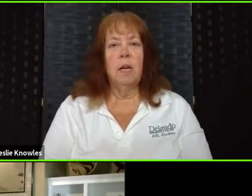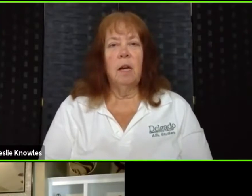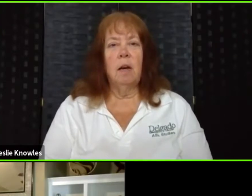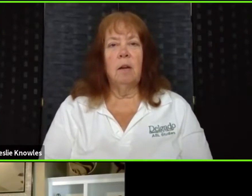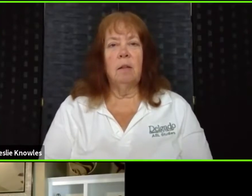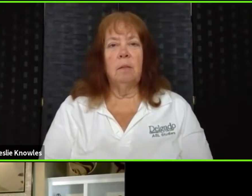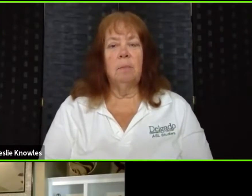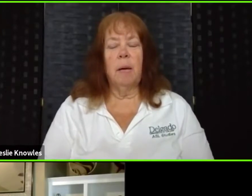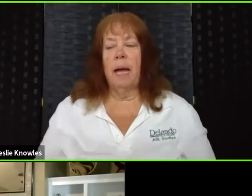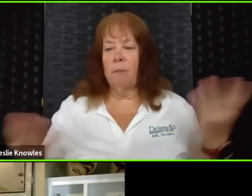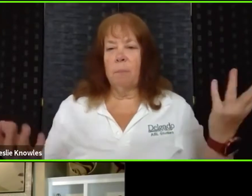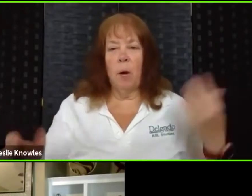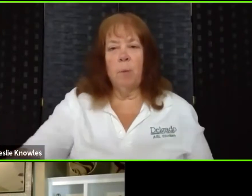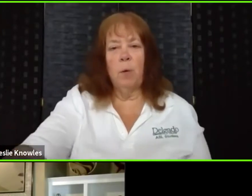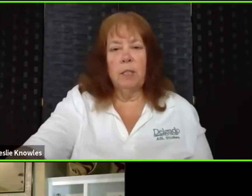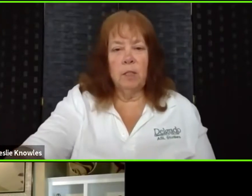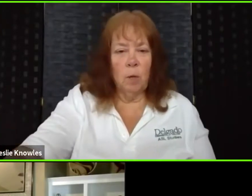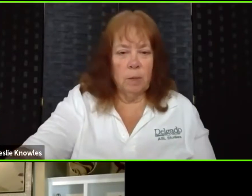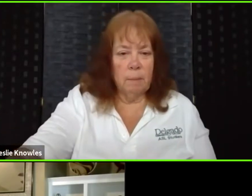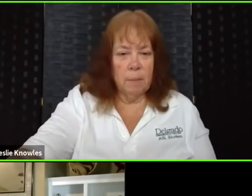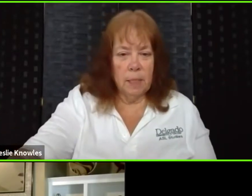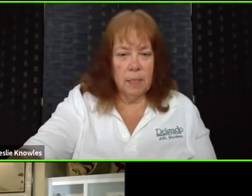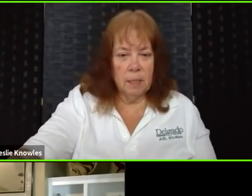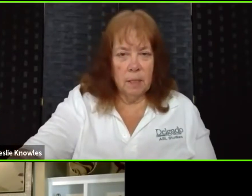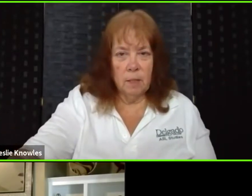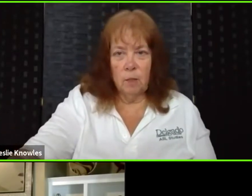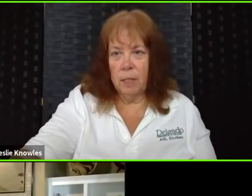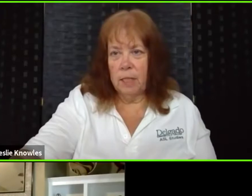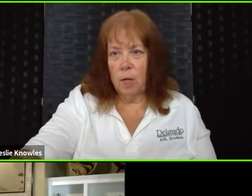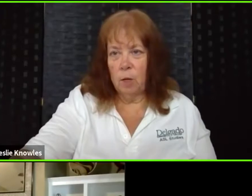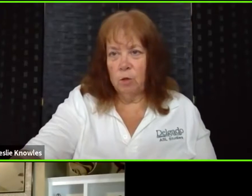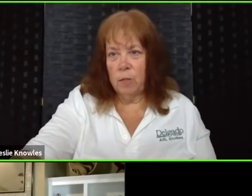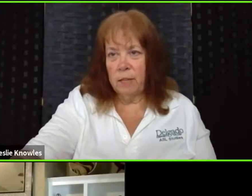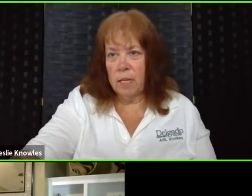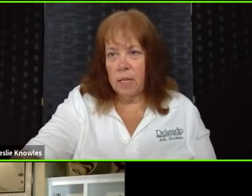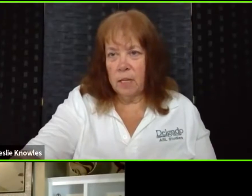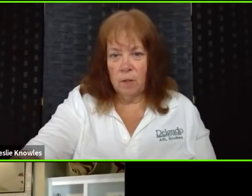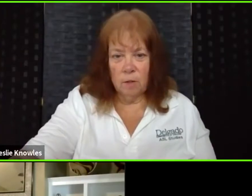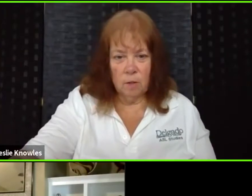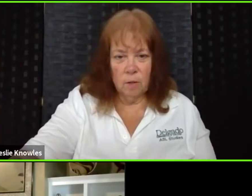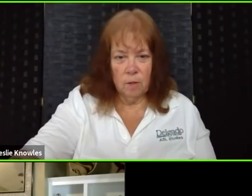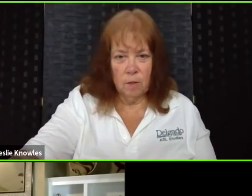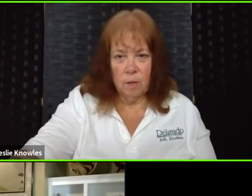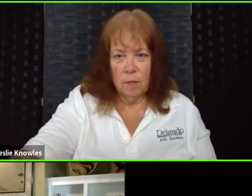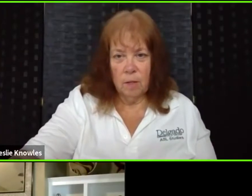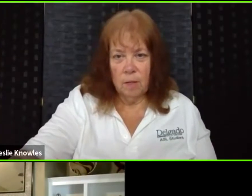Orleans. I have a PowerPoint, so do I need to host or anything?